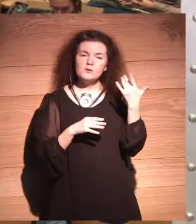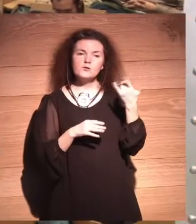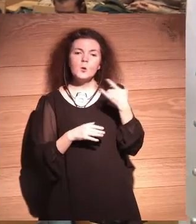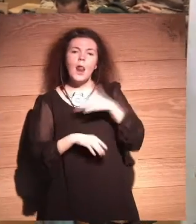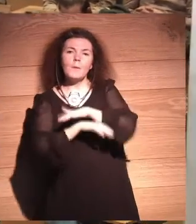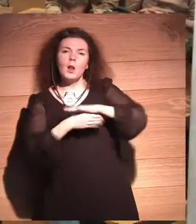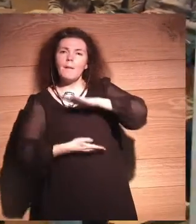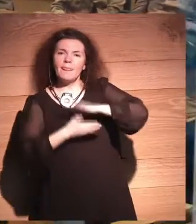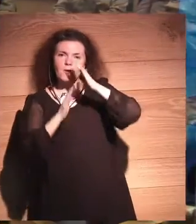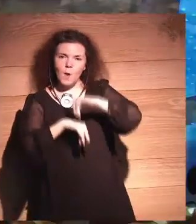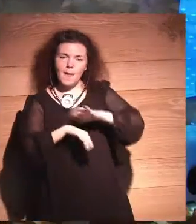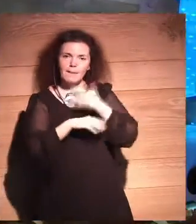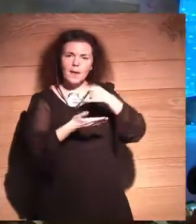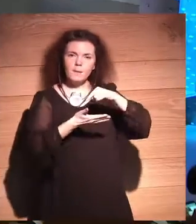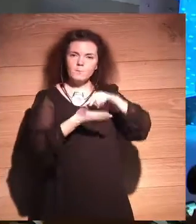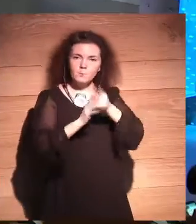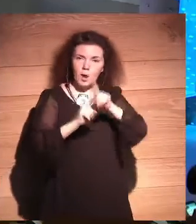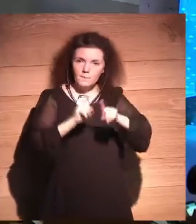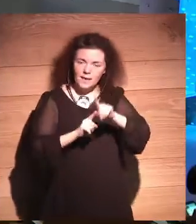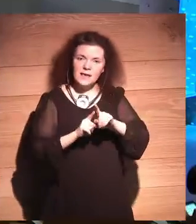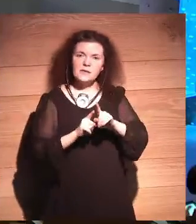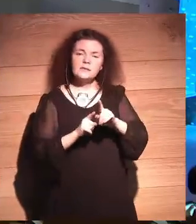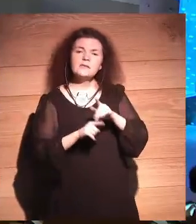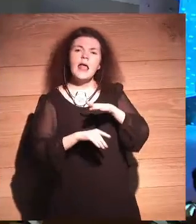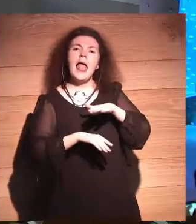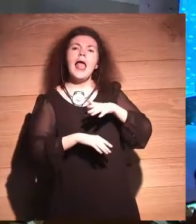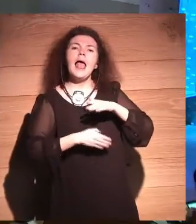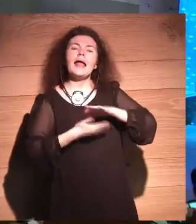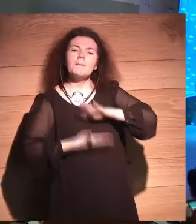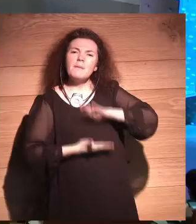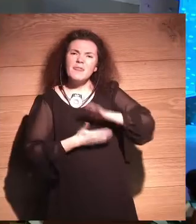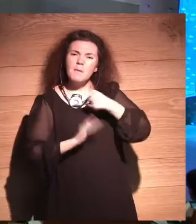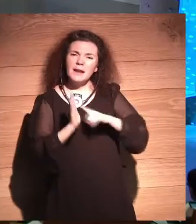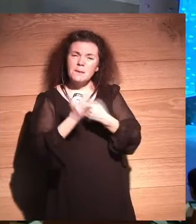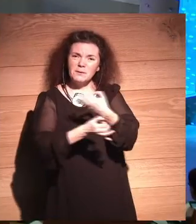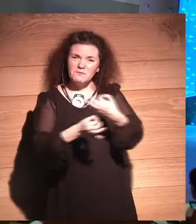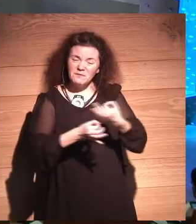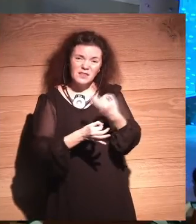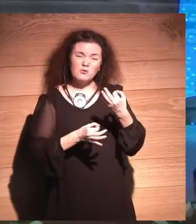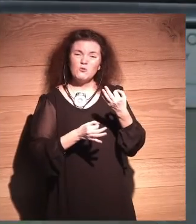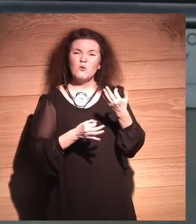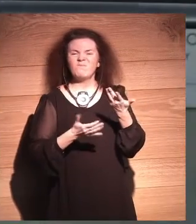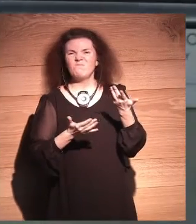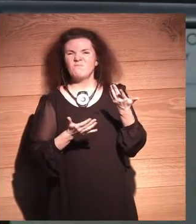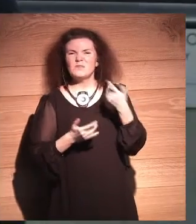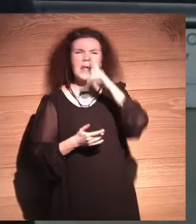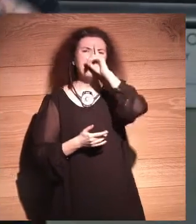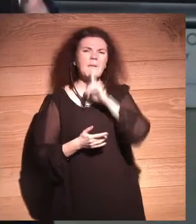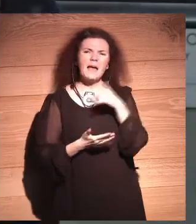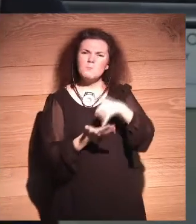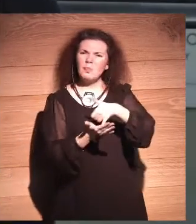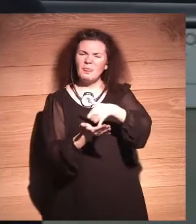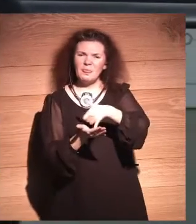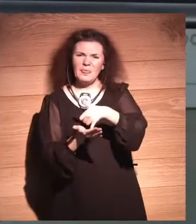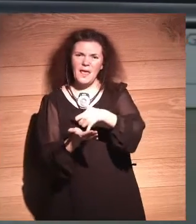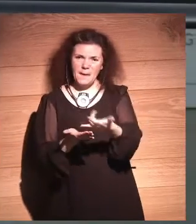the inability to legislate, it's painting for us a potentially very bleak picture. And you add into that, let me give